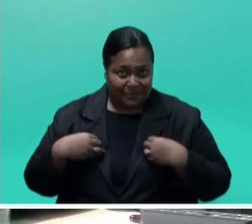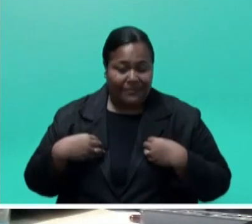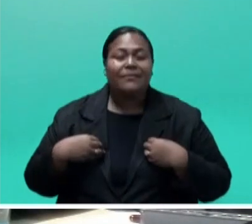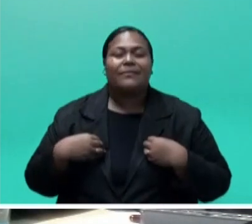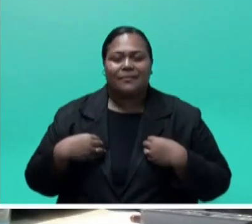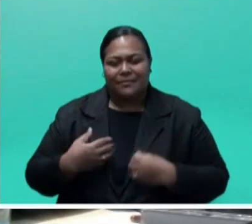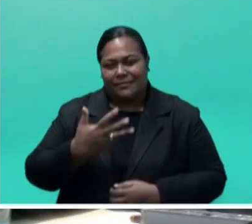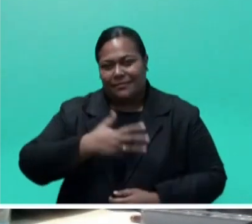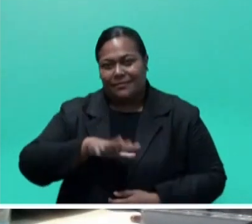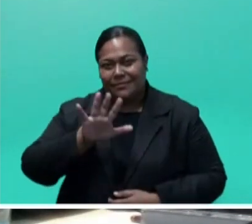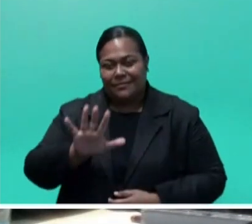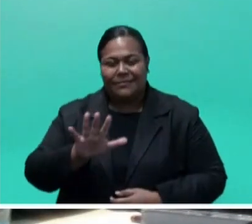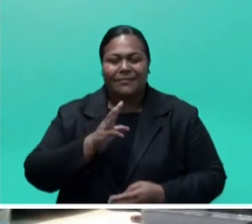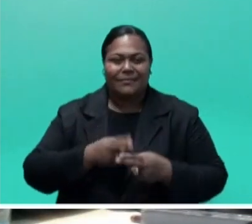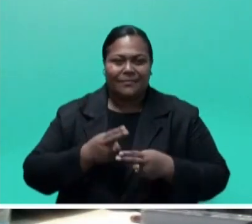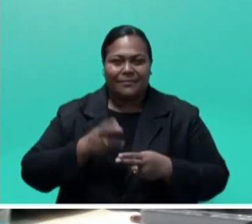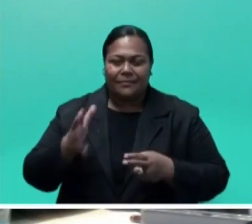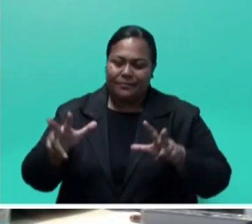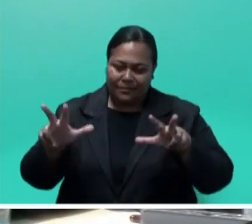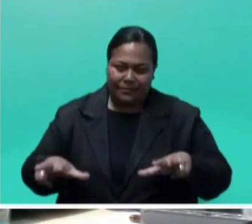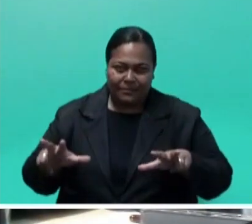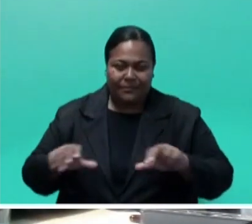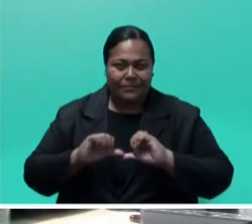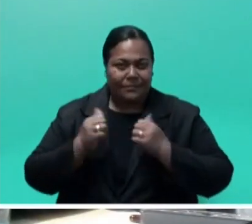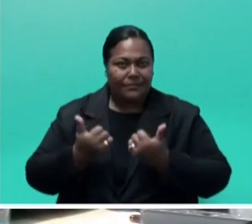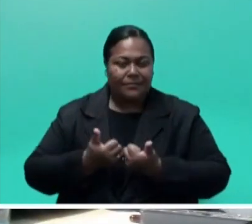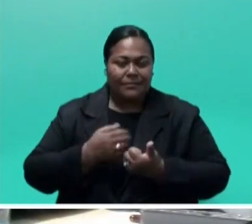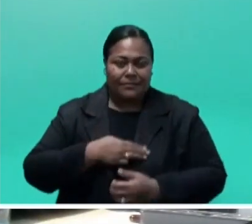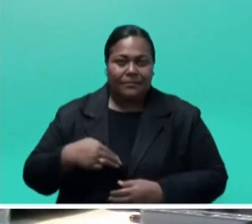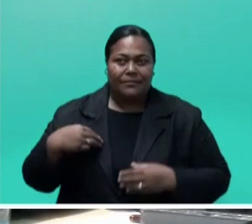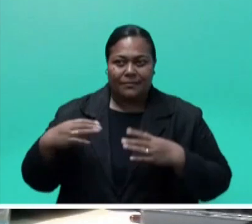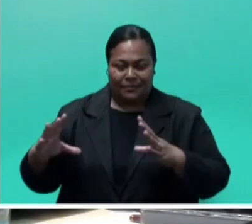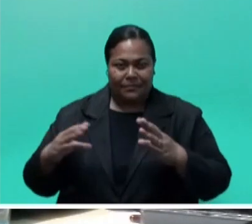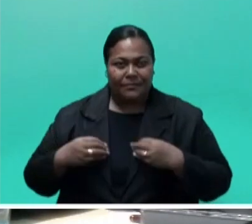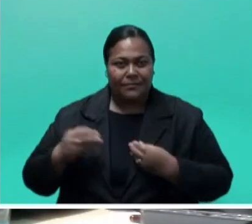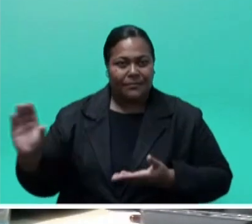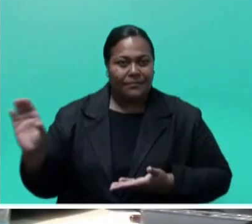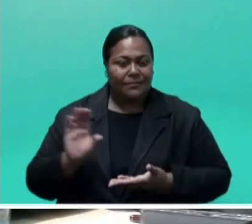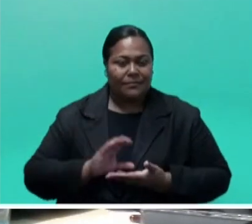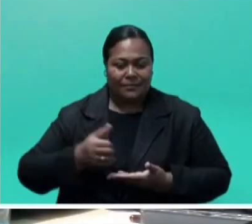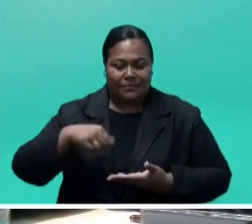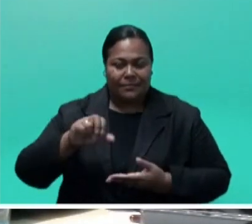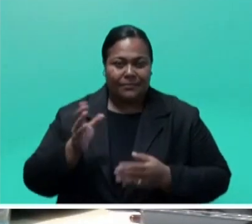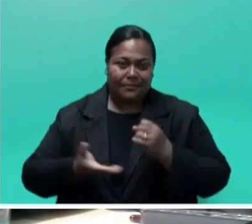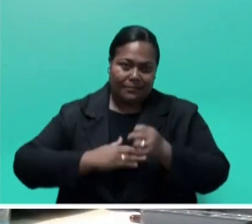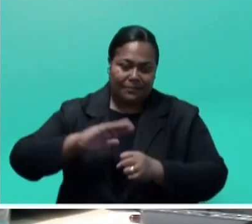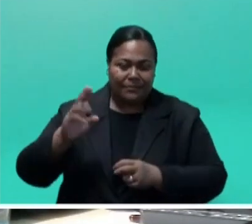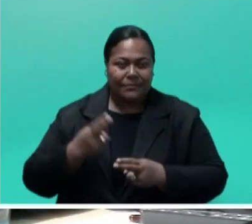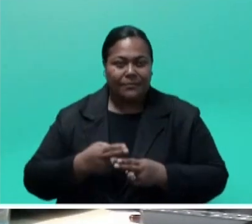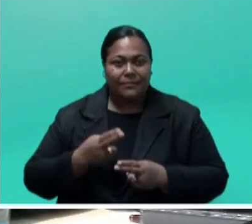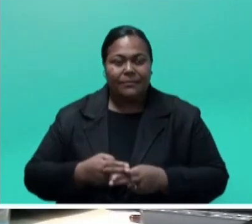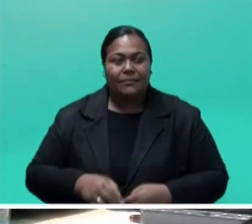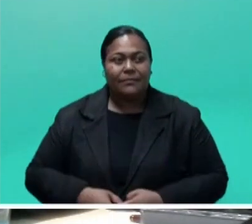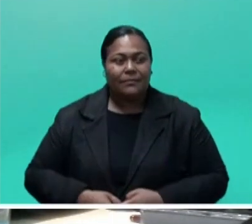signed agreement with the Ministry to receive funding for the leases for the cane farms. Majority of these